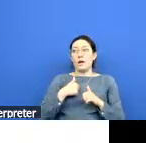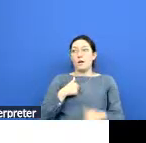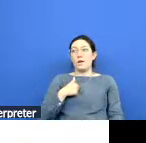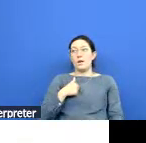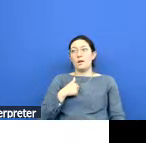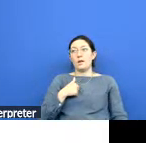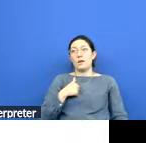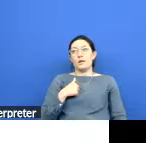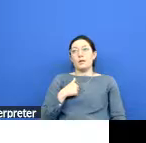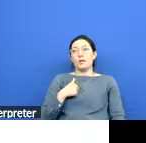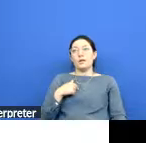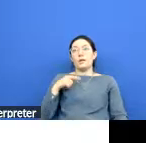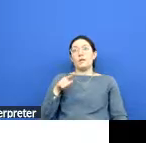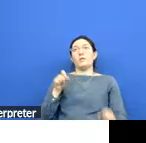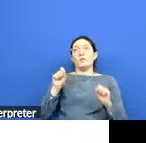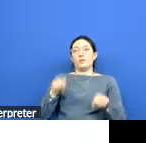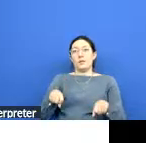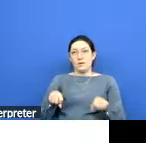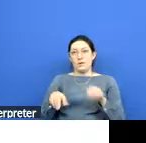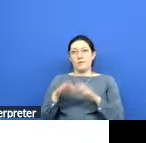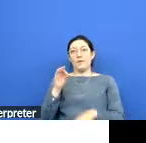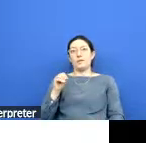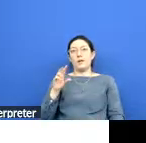I will find out from